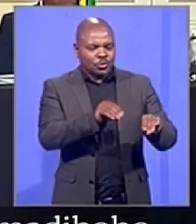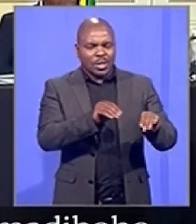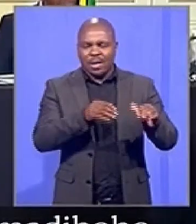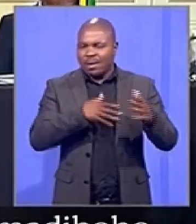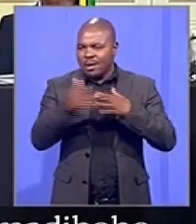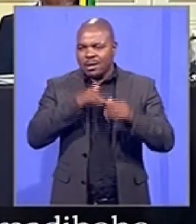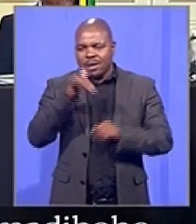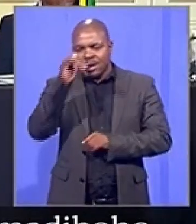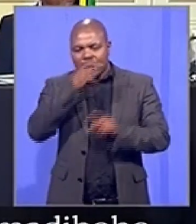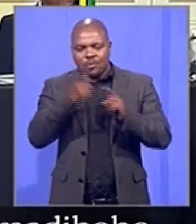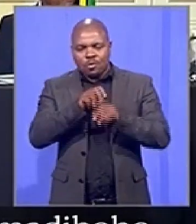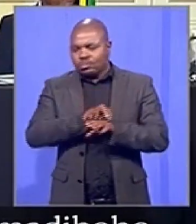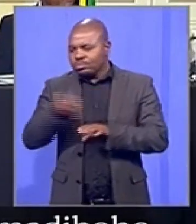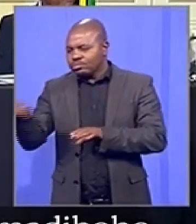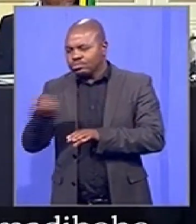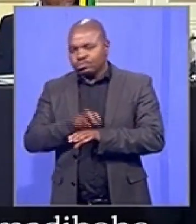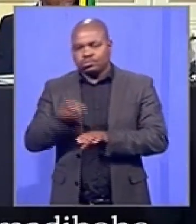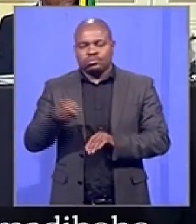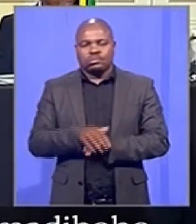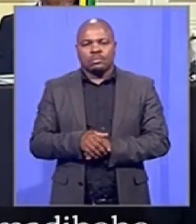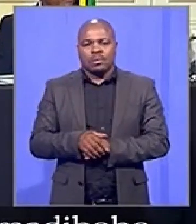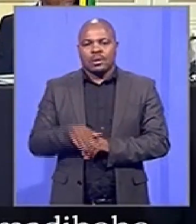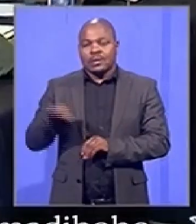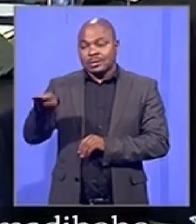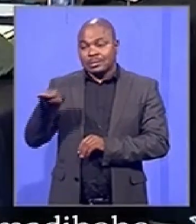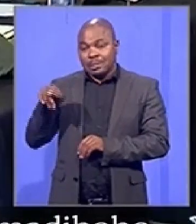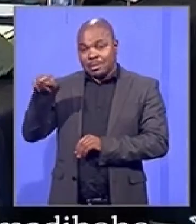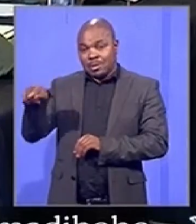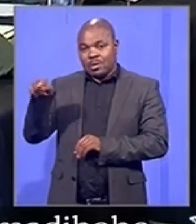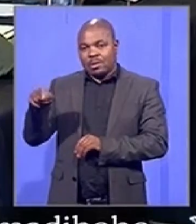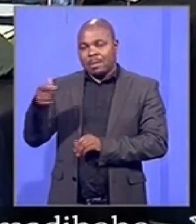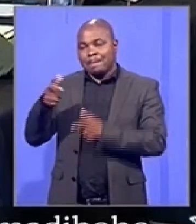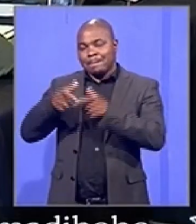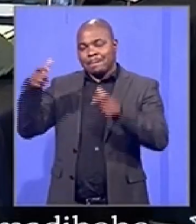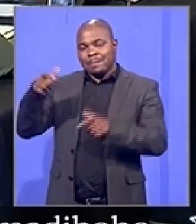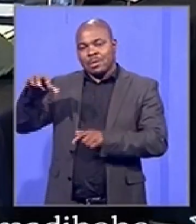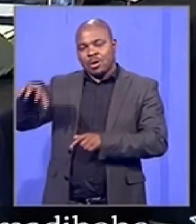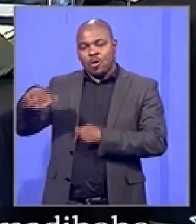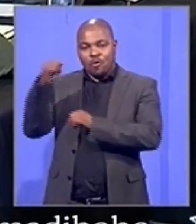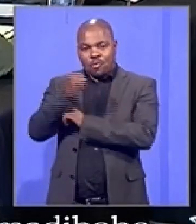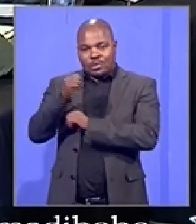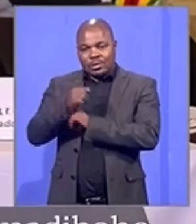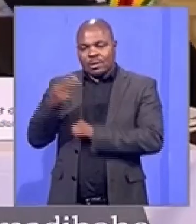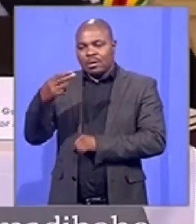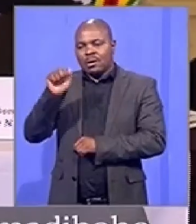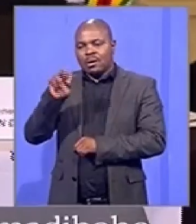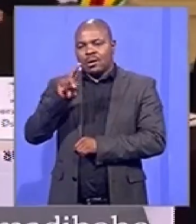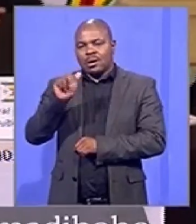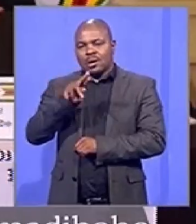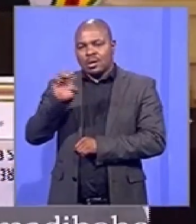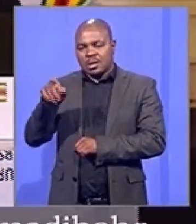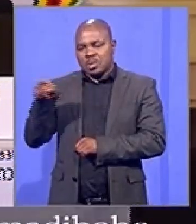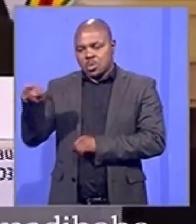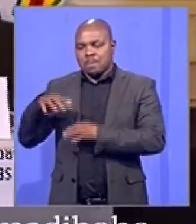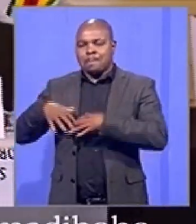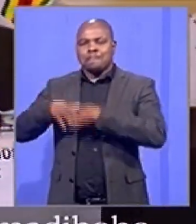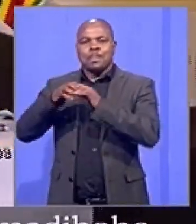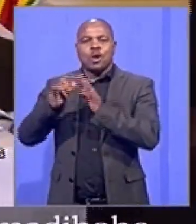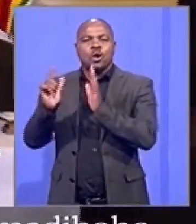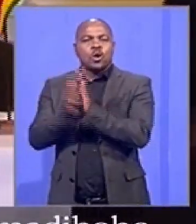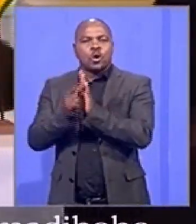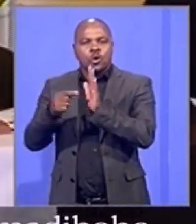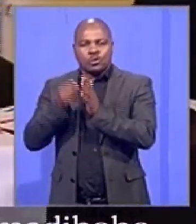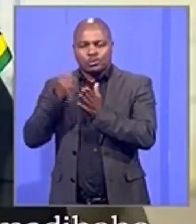crimes. Ole jalo motsemogolo wa naga ya Zimbabwe e bong Harare o samagane le go tlhama molawana o tlileng go kgontsha naga go nna le bolaodi